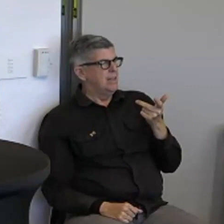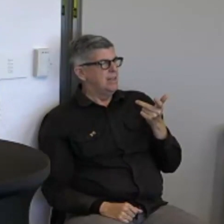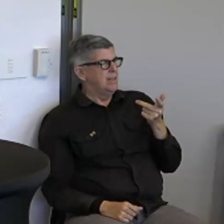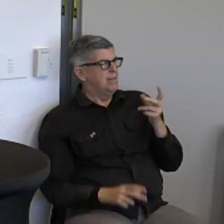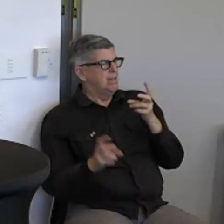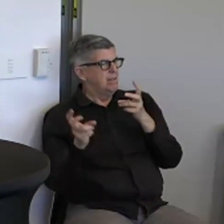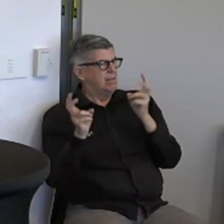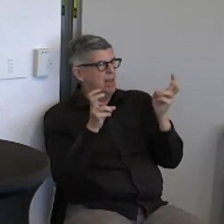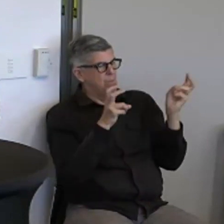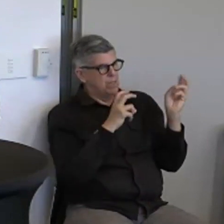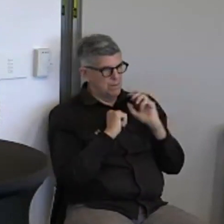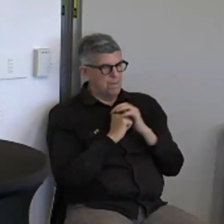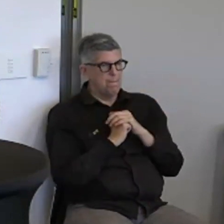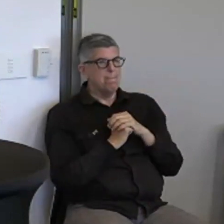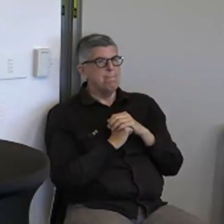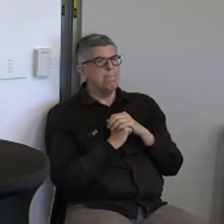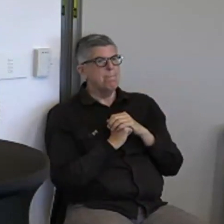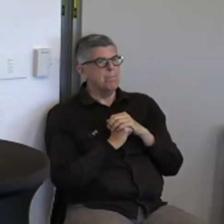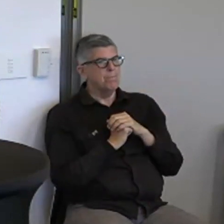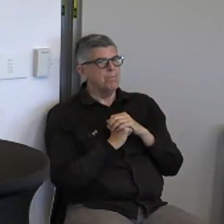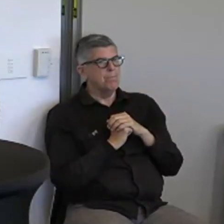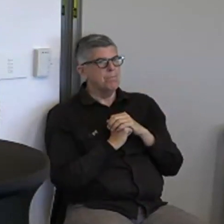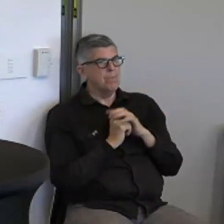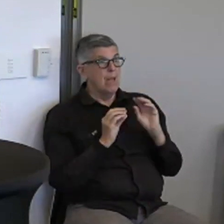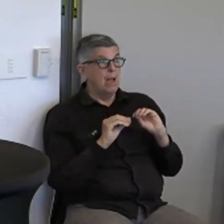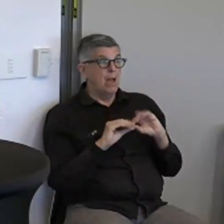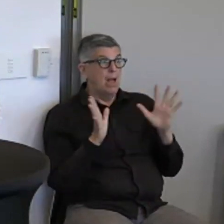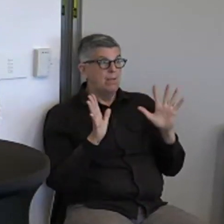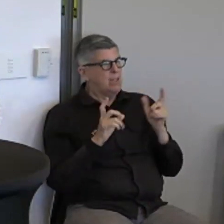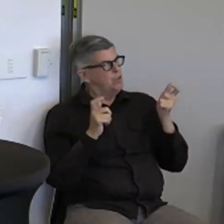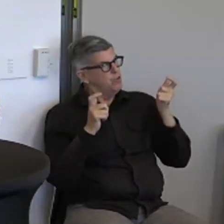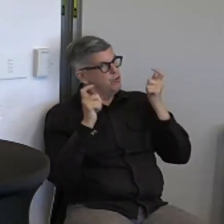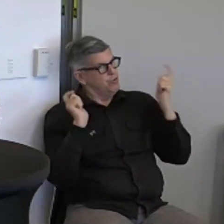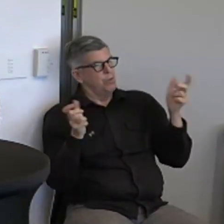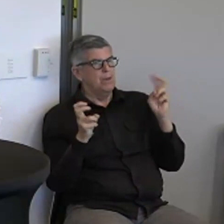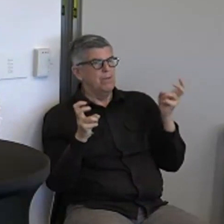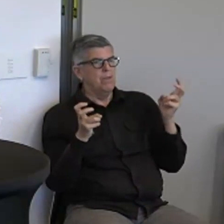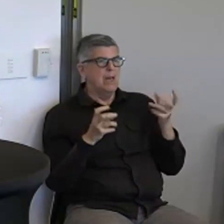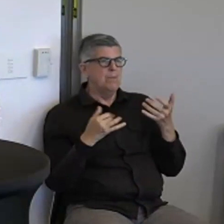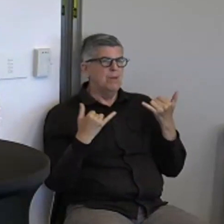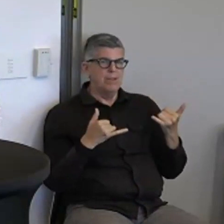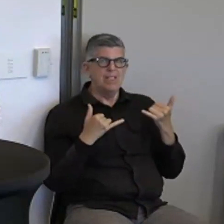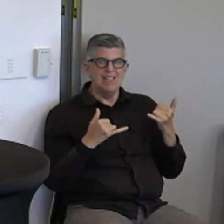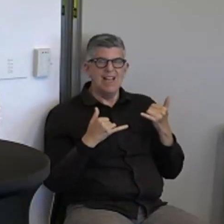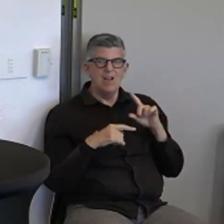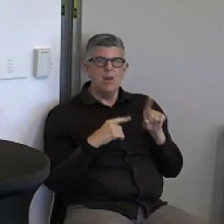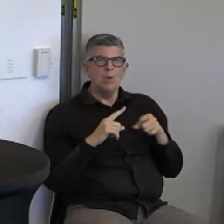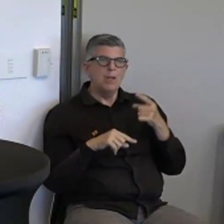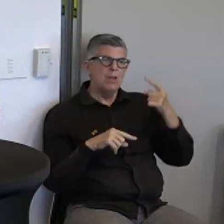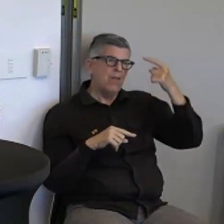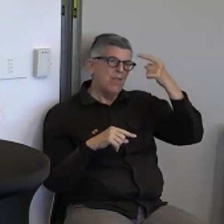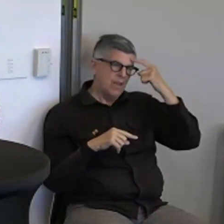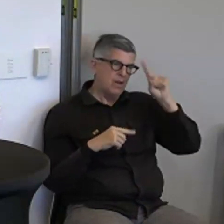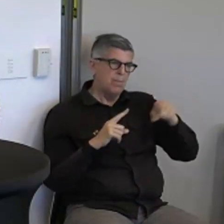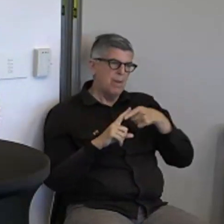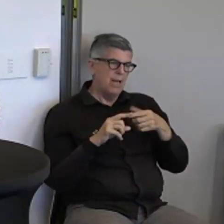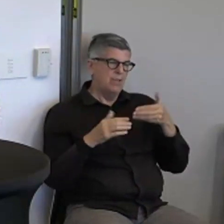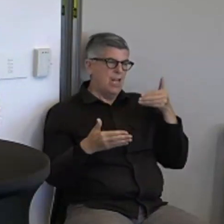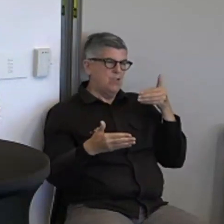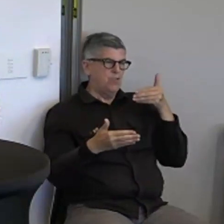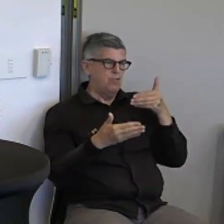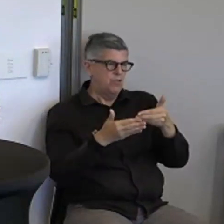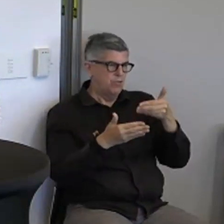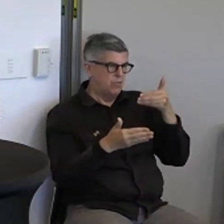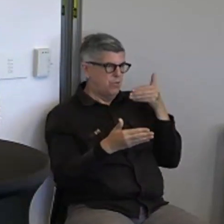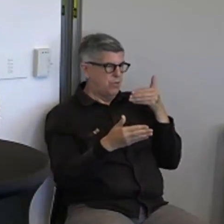topic there. That's obviously too big for this, but I just think that when you think about that semantic zoom